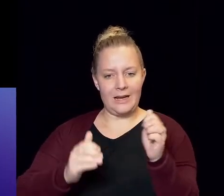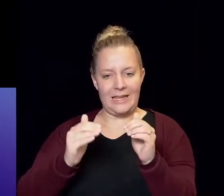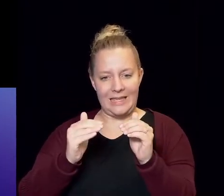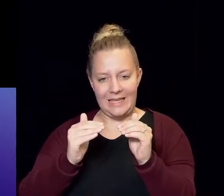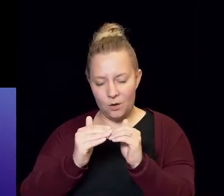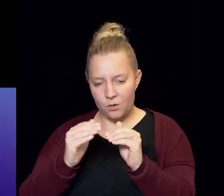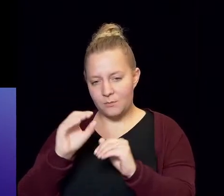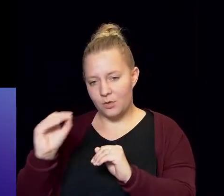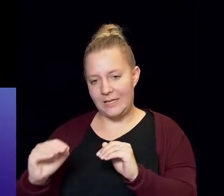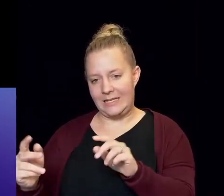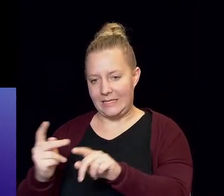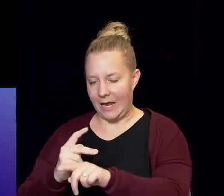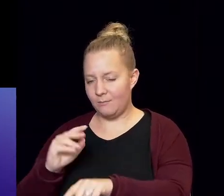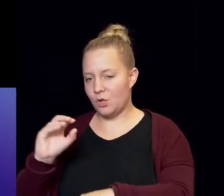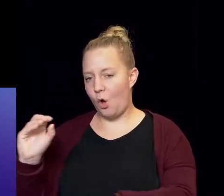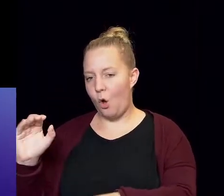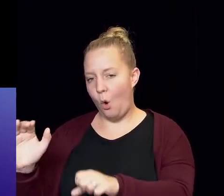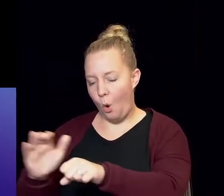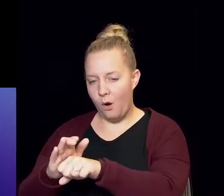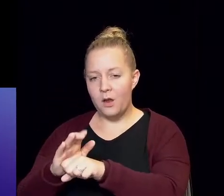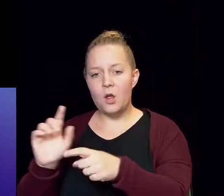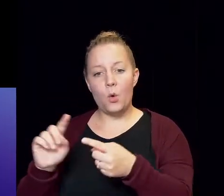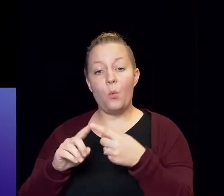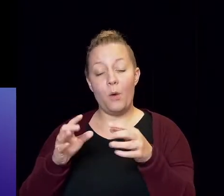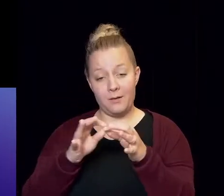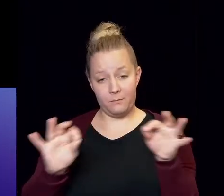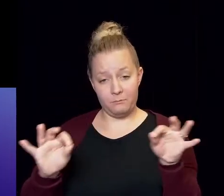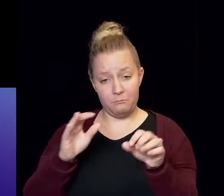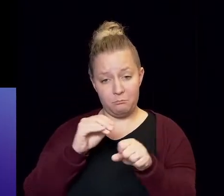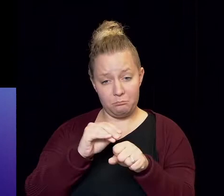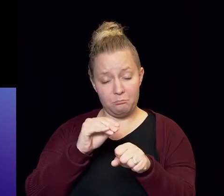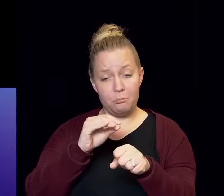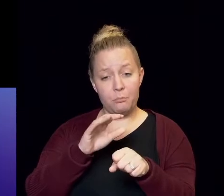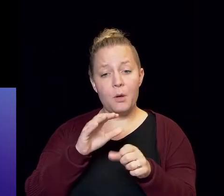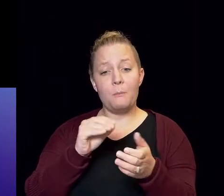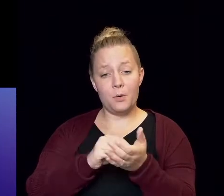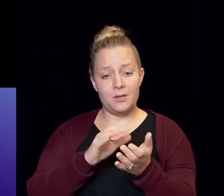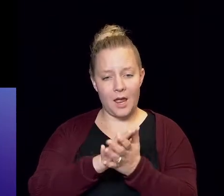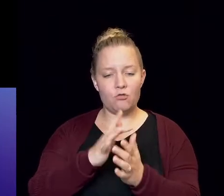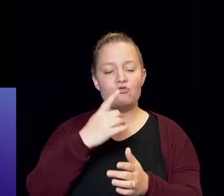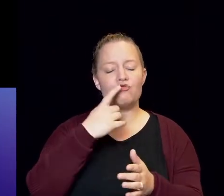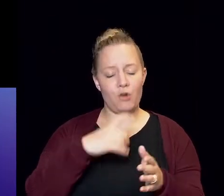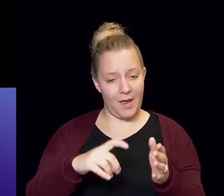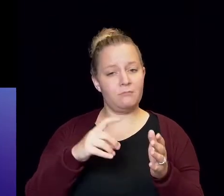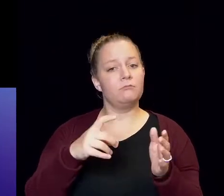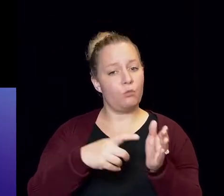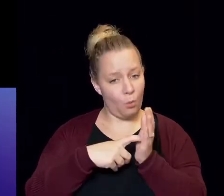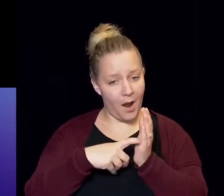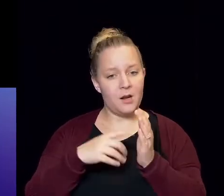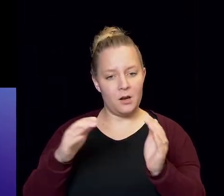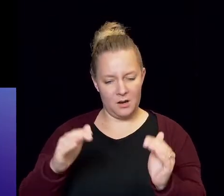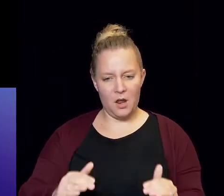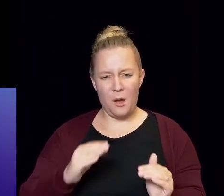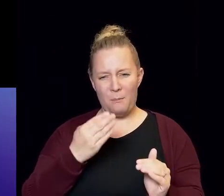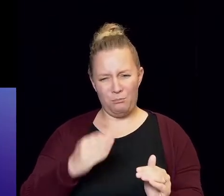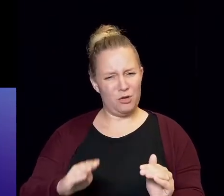whole. Once you have the formula at least written down, the part in red, the part in blue optional if you want, then let's flip back to the